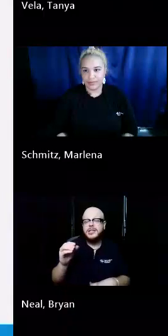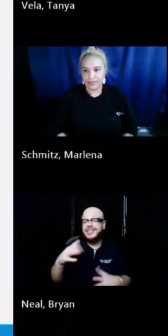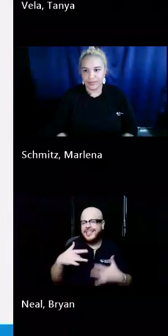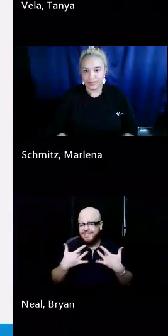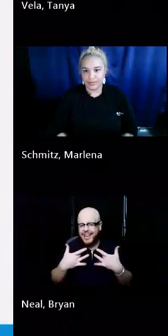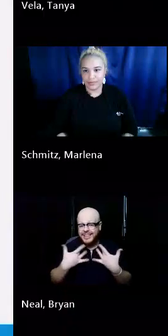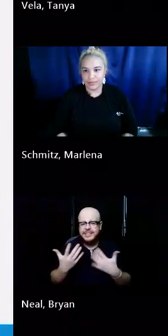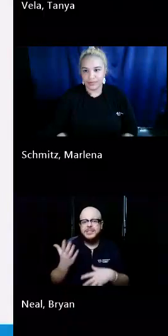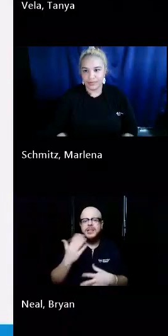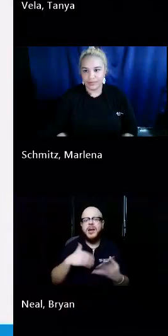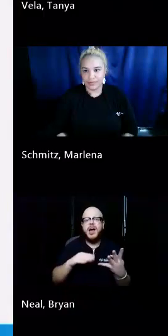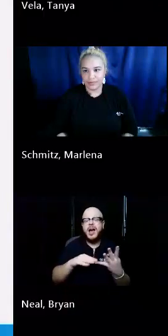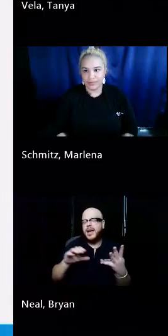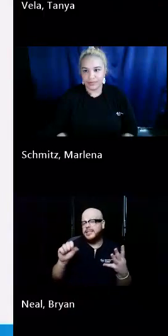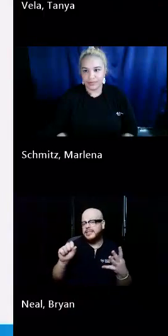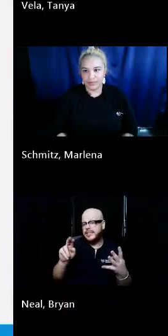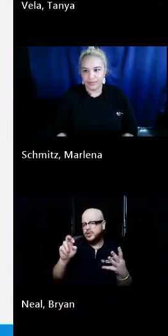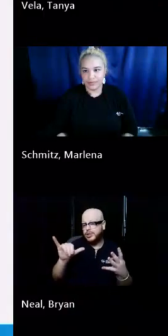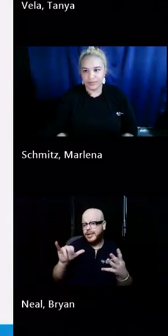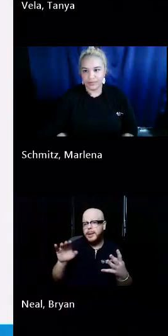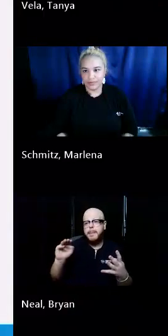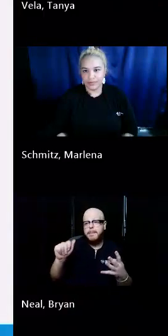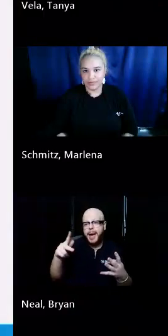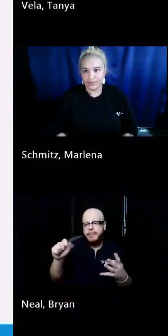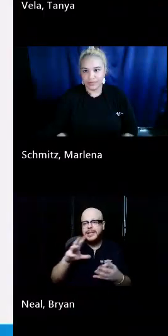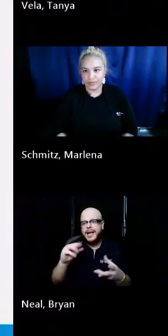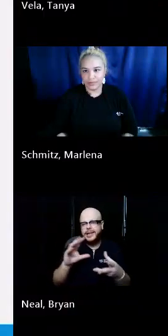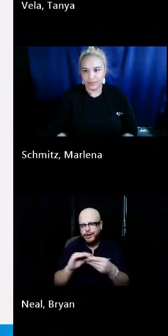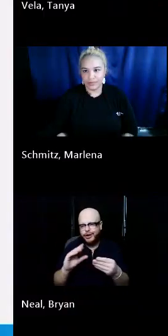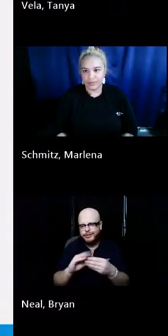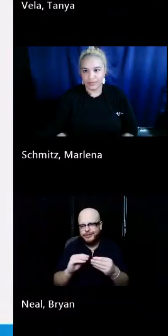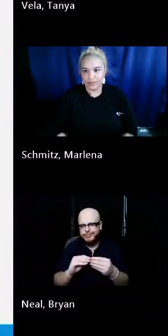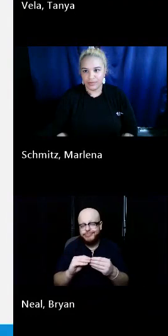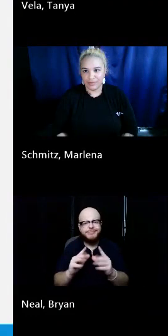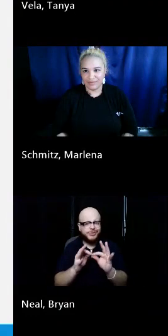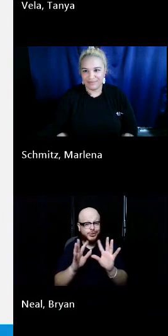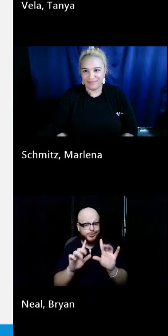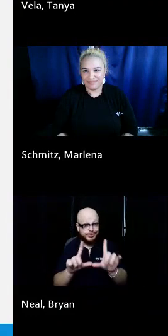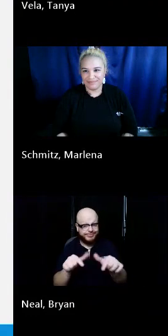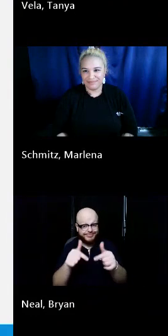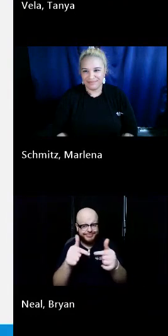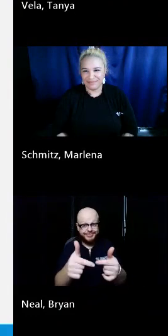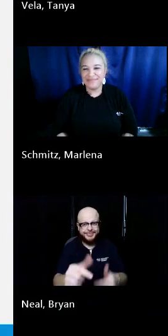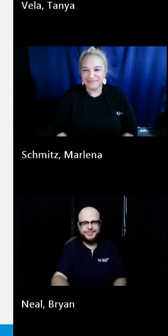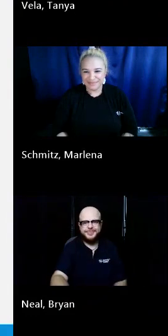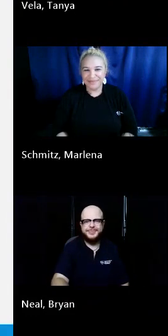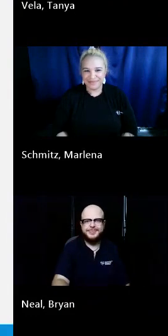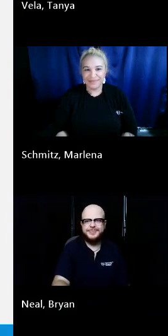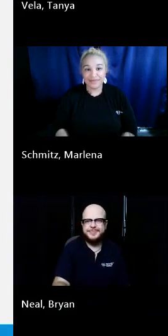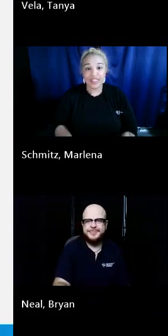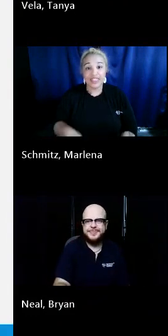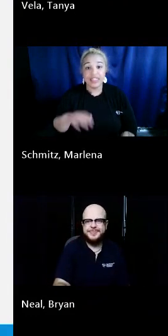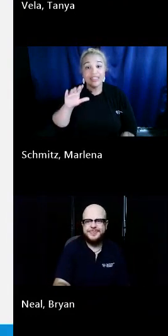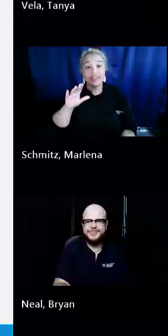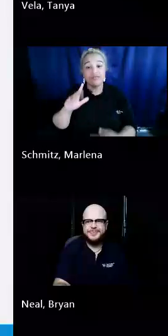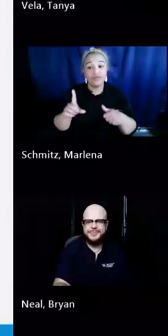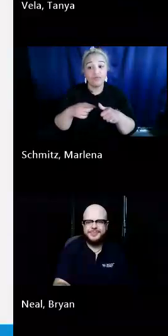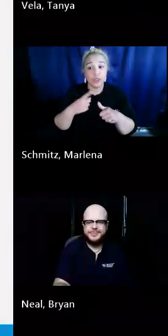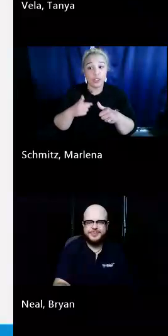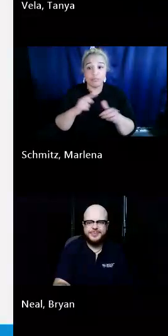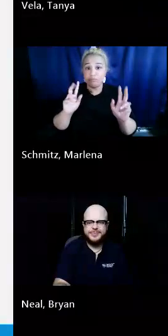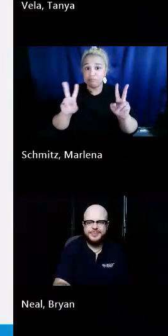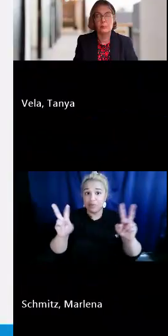Let's go ahead and start with sensory spaces. These are designated spaces where individuals can take a break from an environment or activity to manage